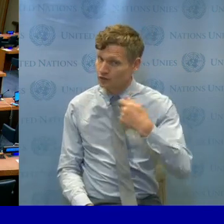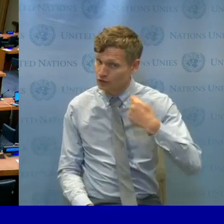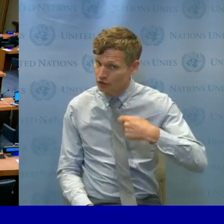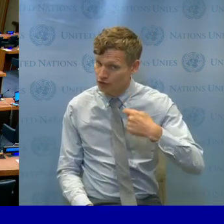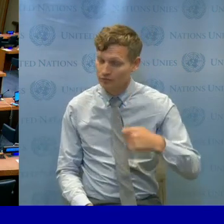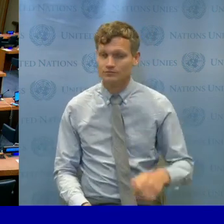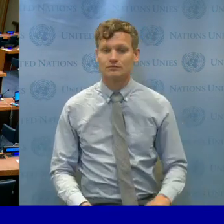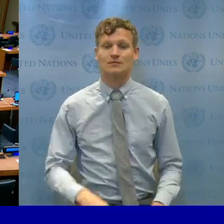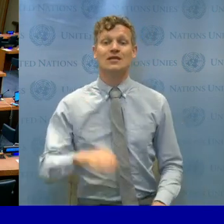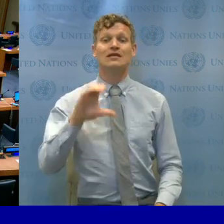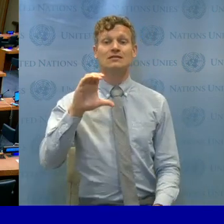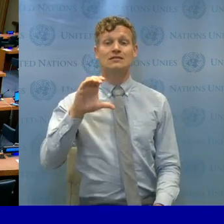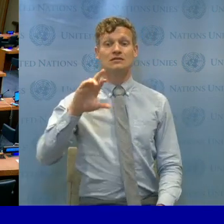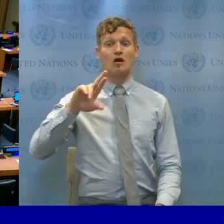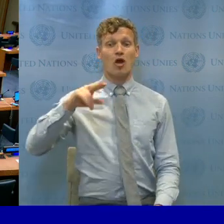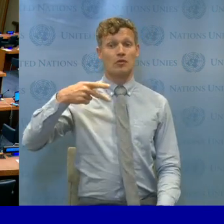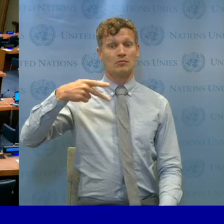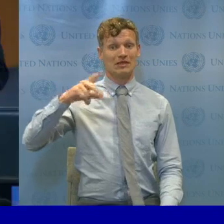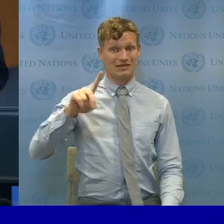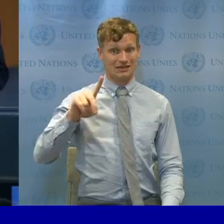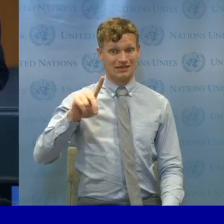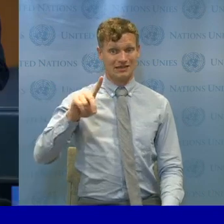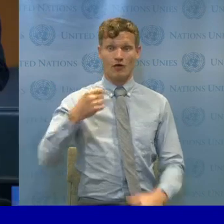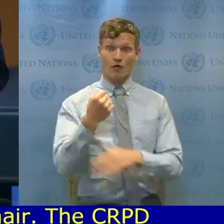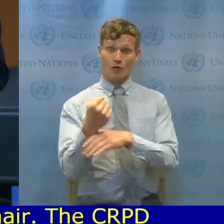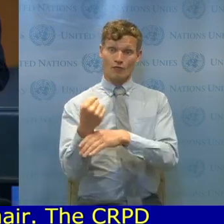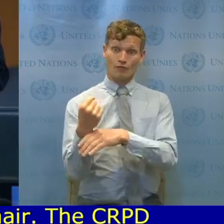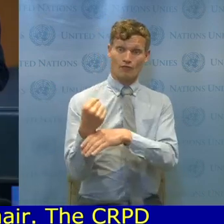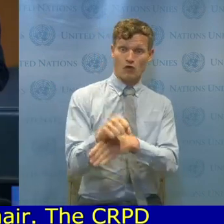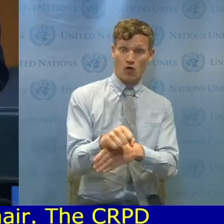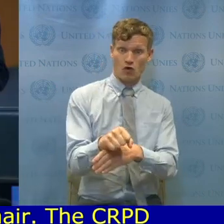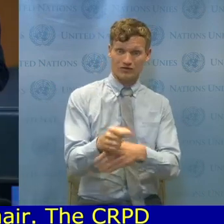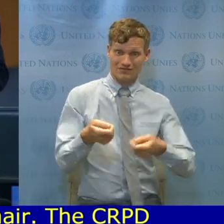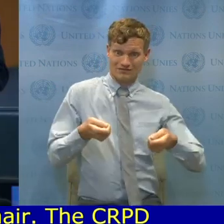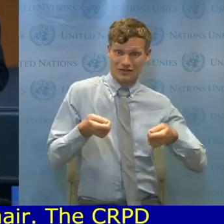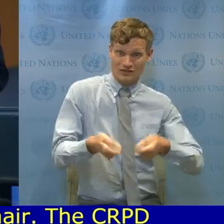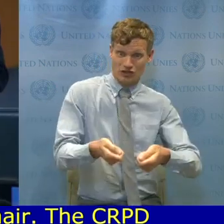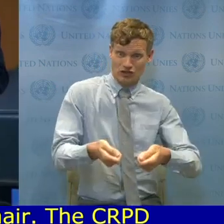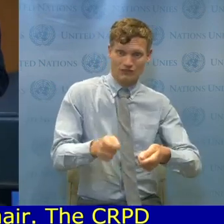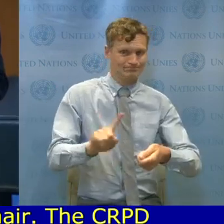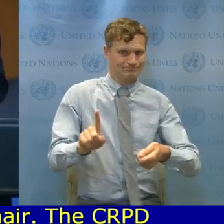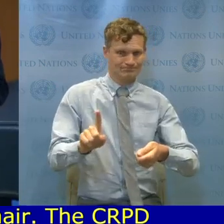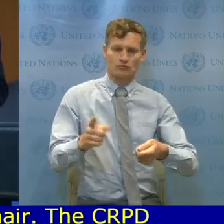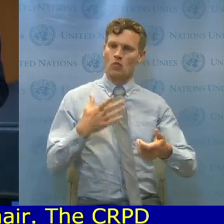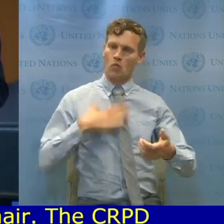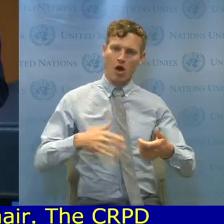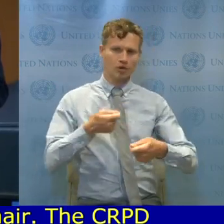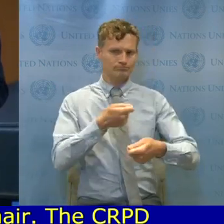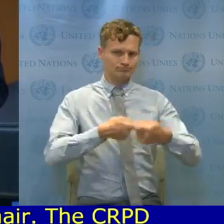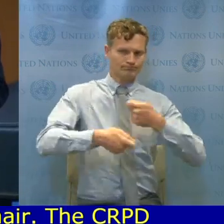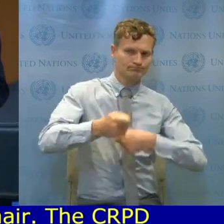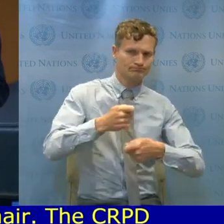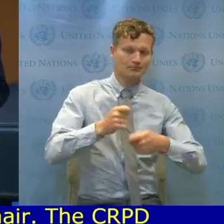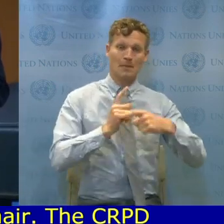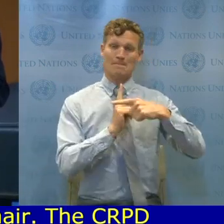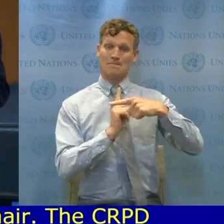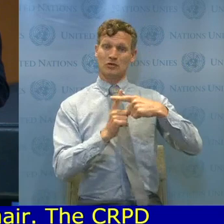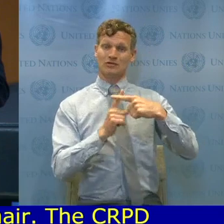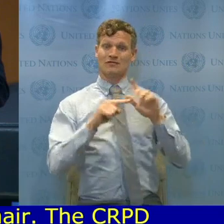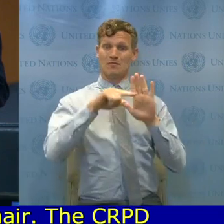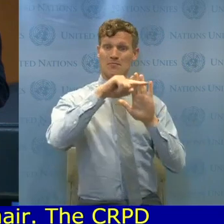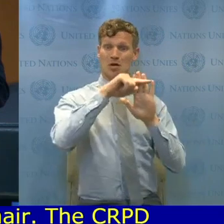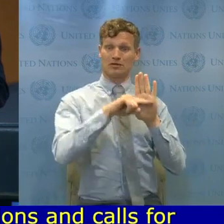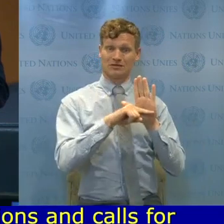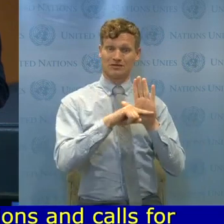positive policy instead. And I wish to contribute especially to the requests that have been made by some